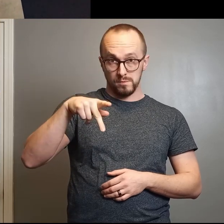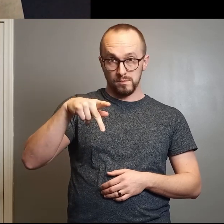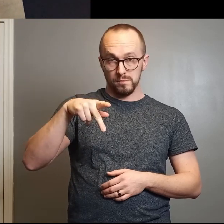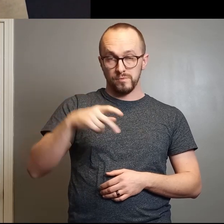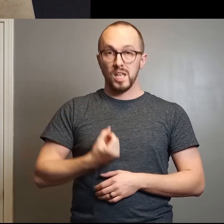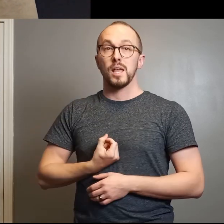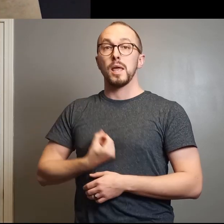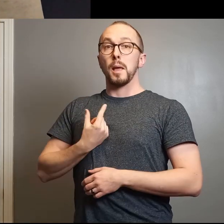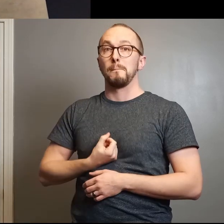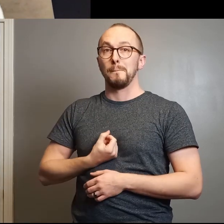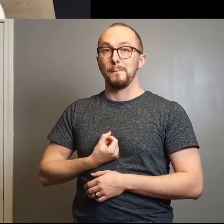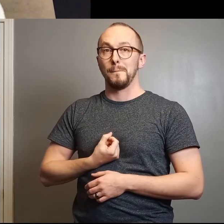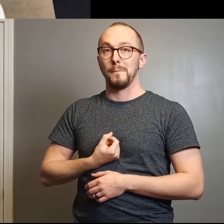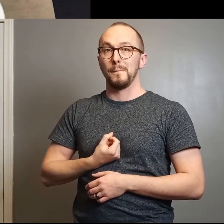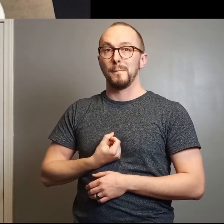hiccup.